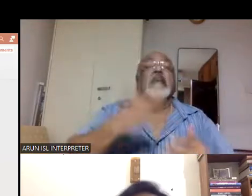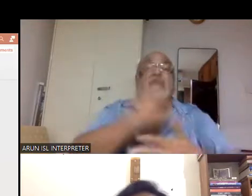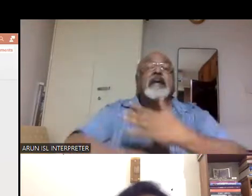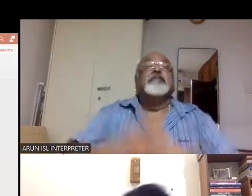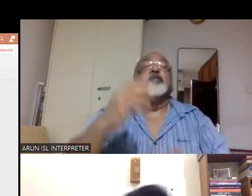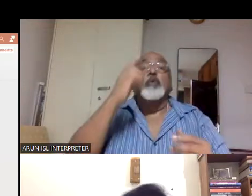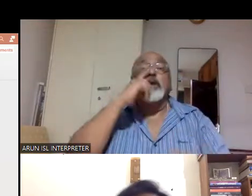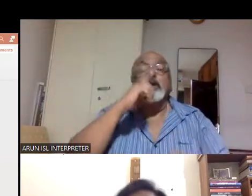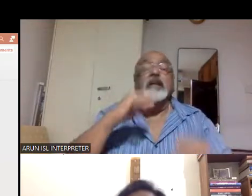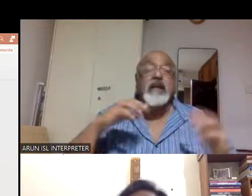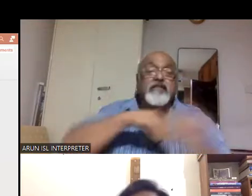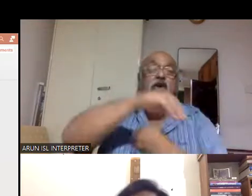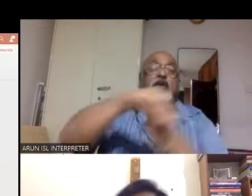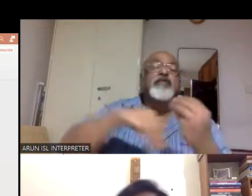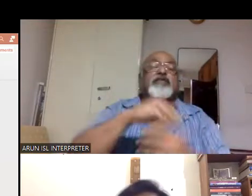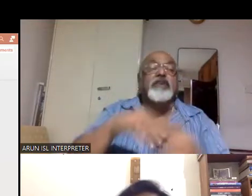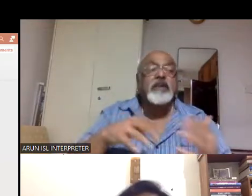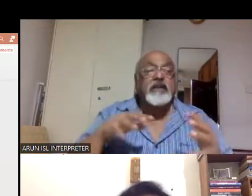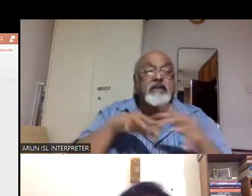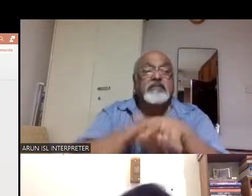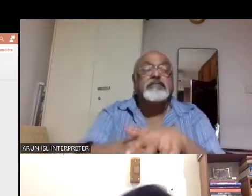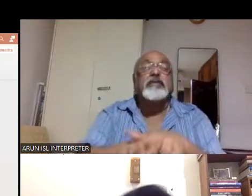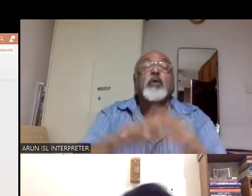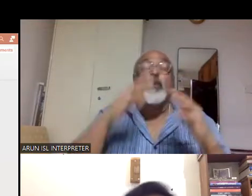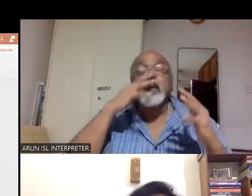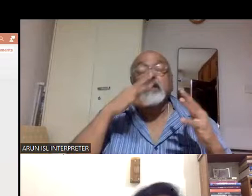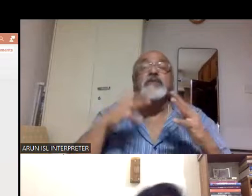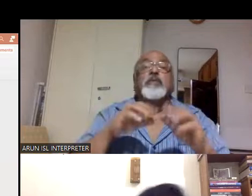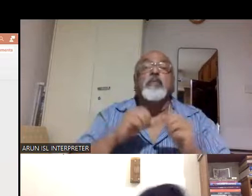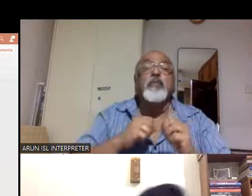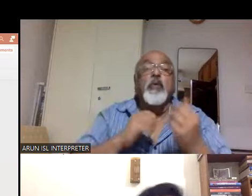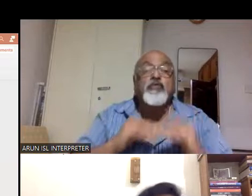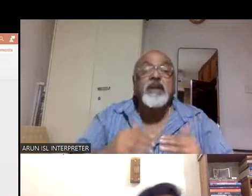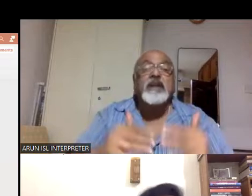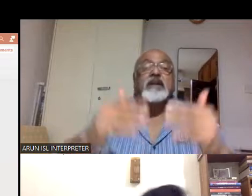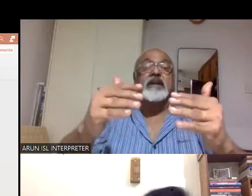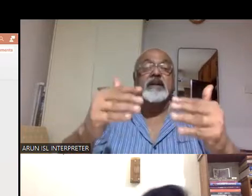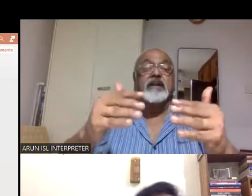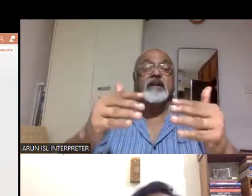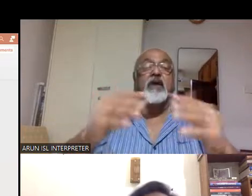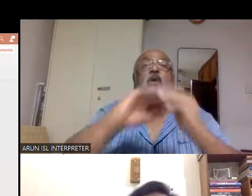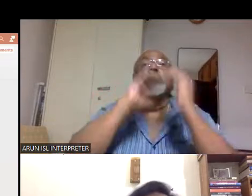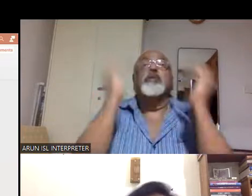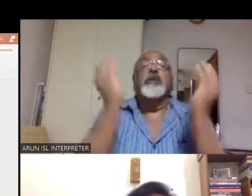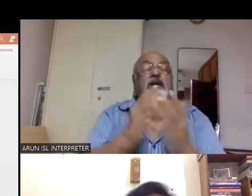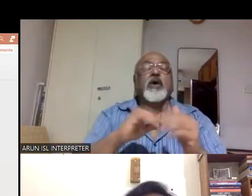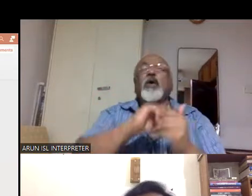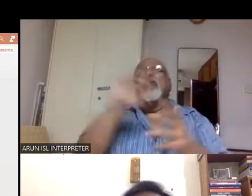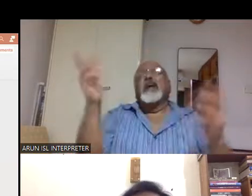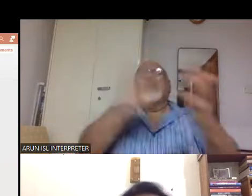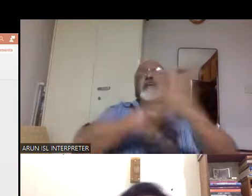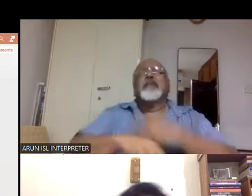got involved in the different women's movement. And all the disability